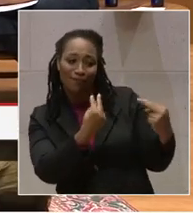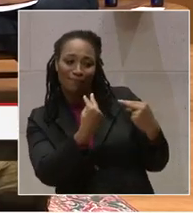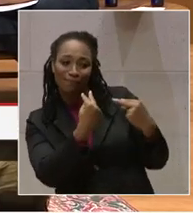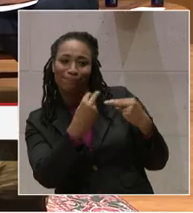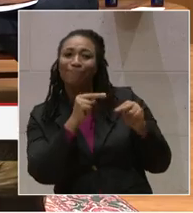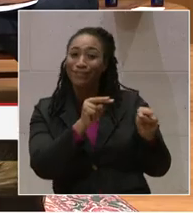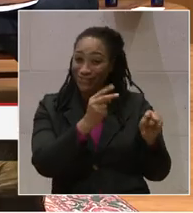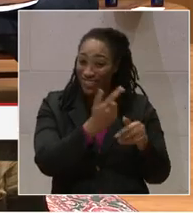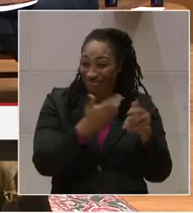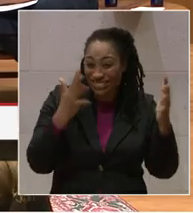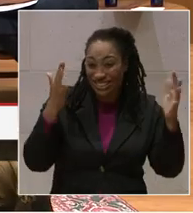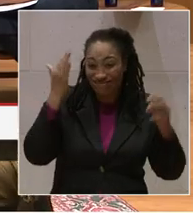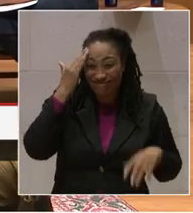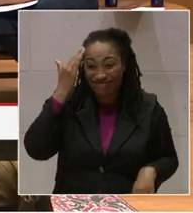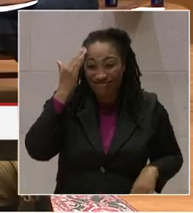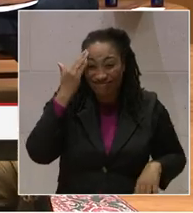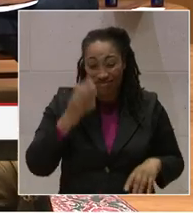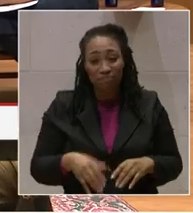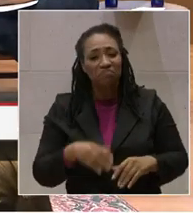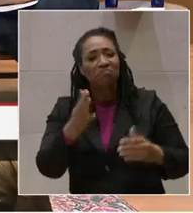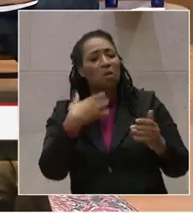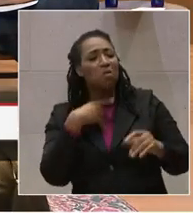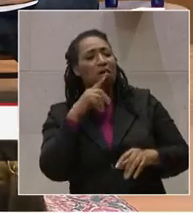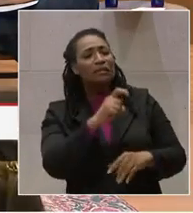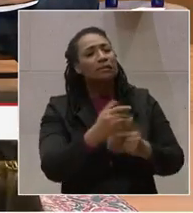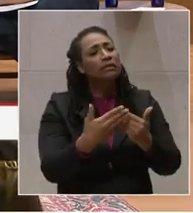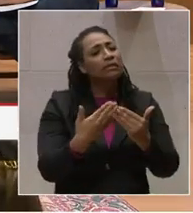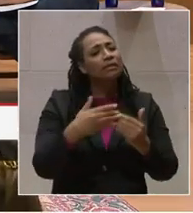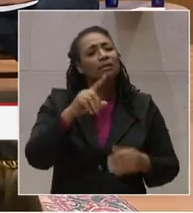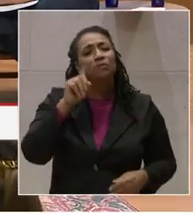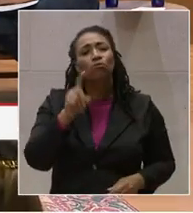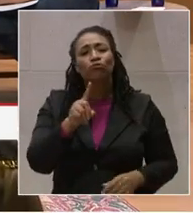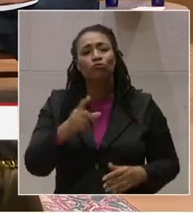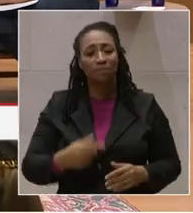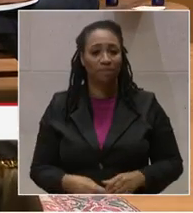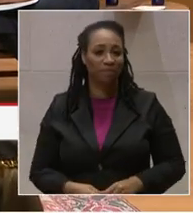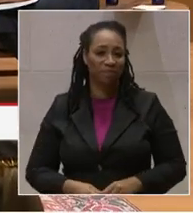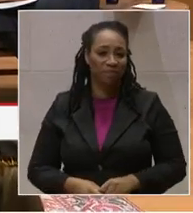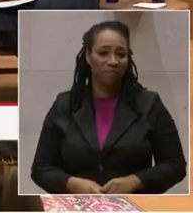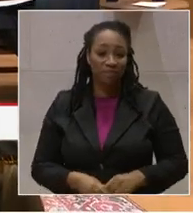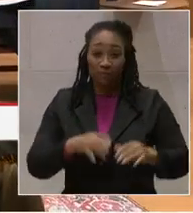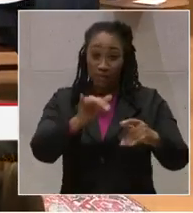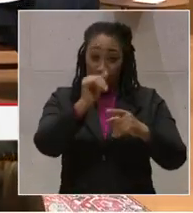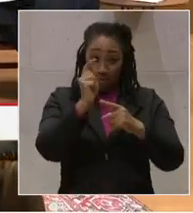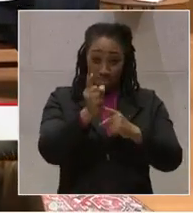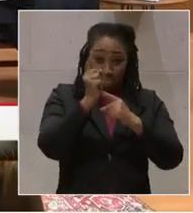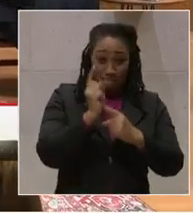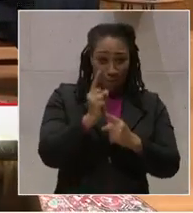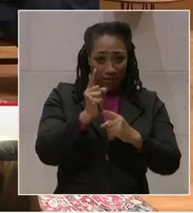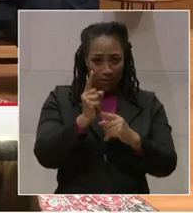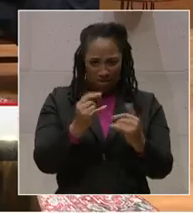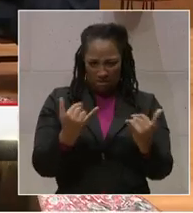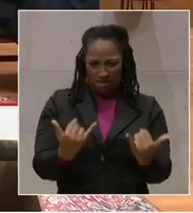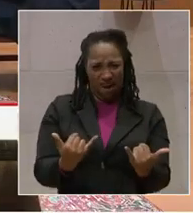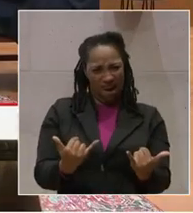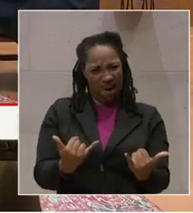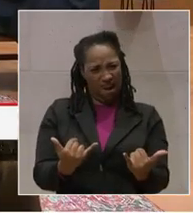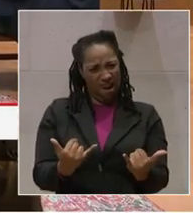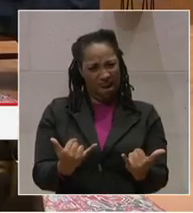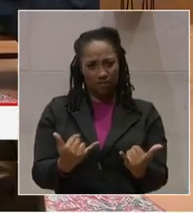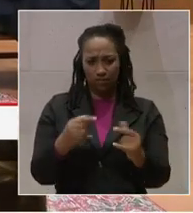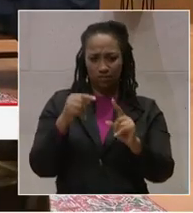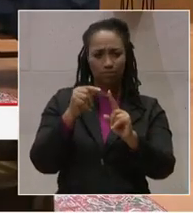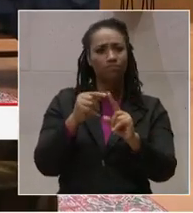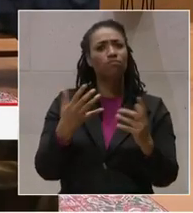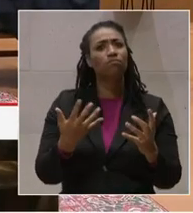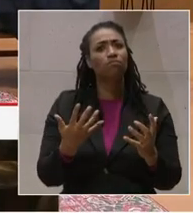it talks about this moment, this pivotal moment that we have for addressing housing challenges across